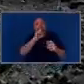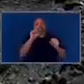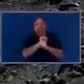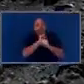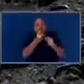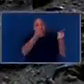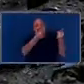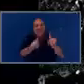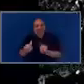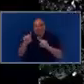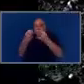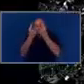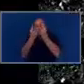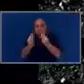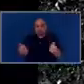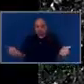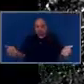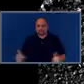event.